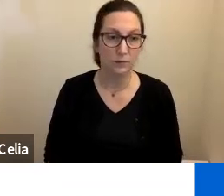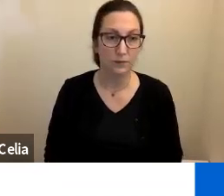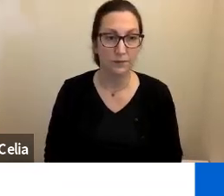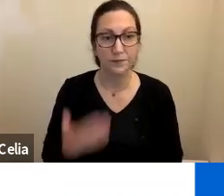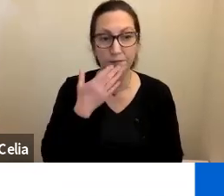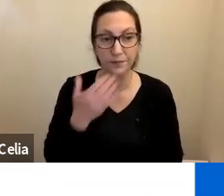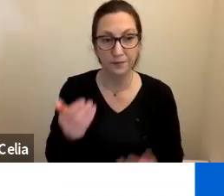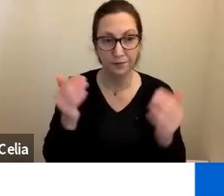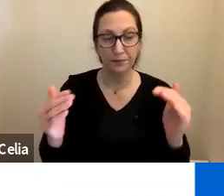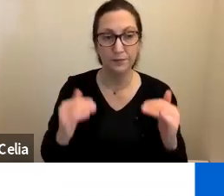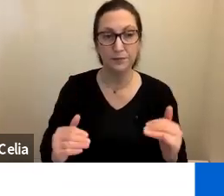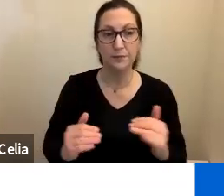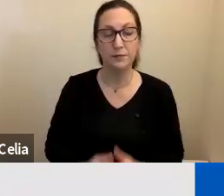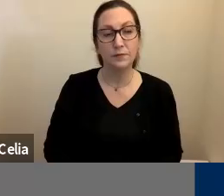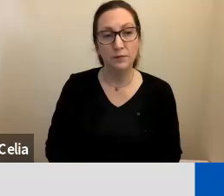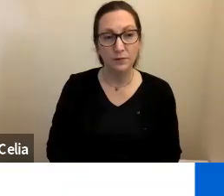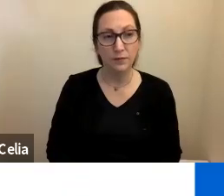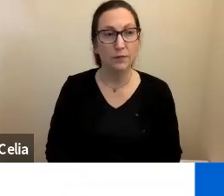Thank you.